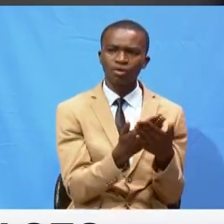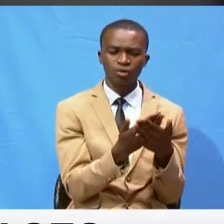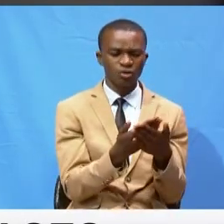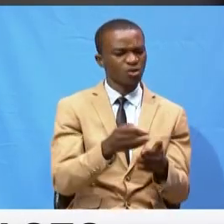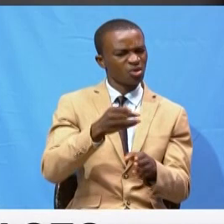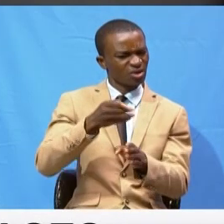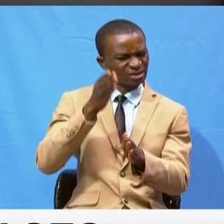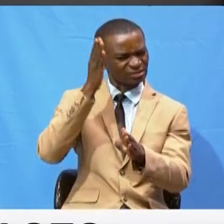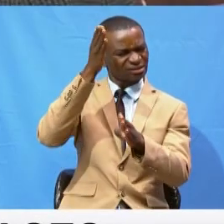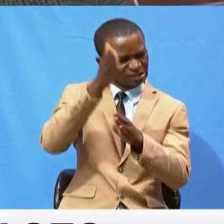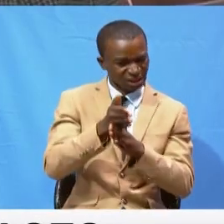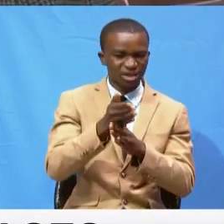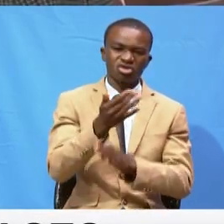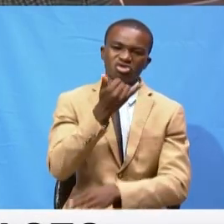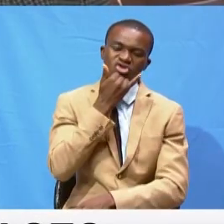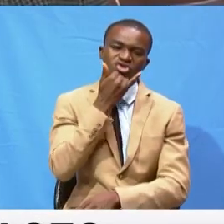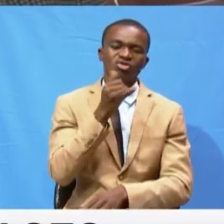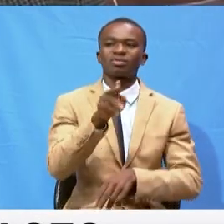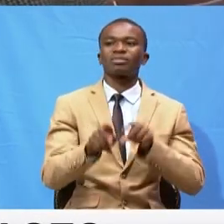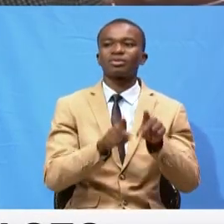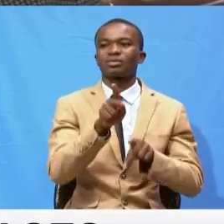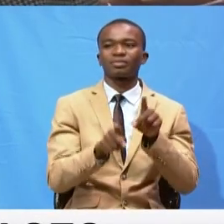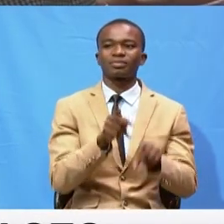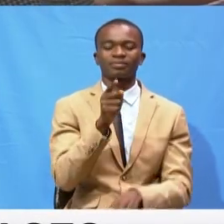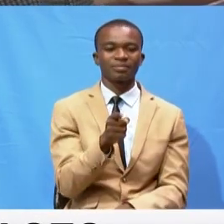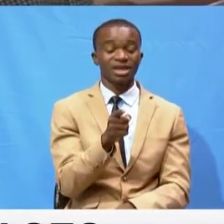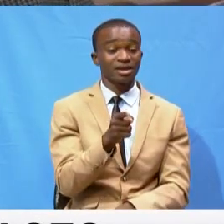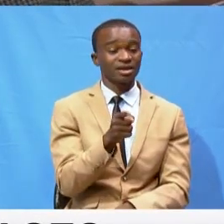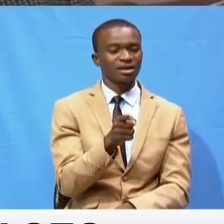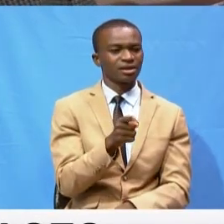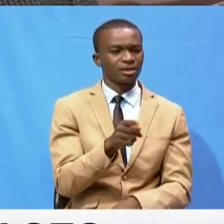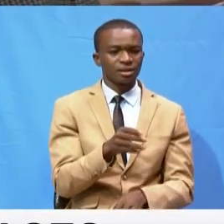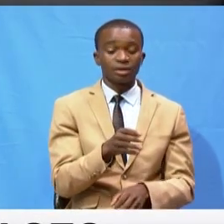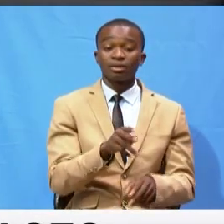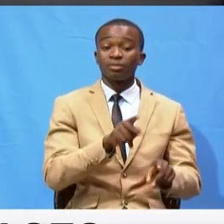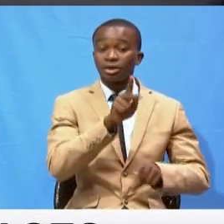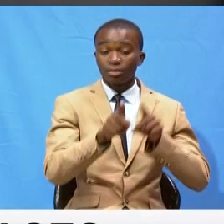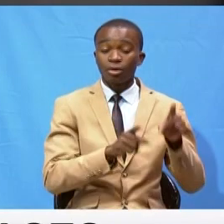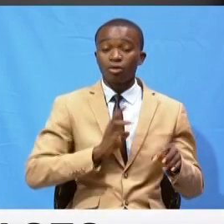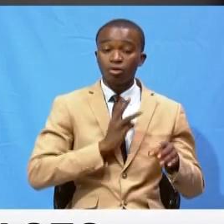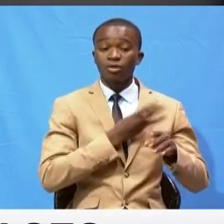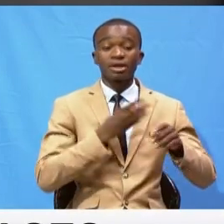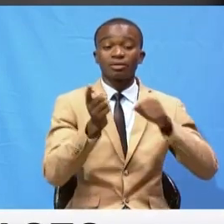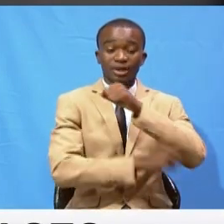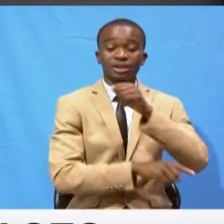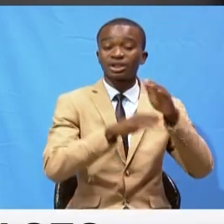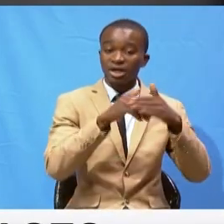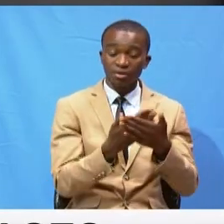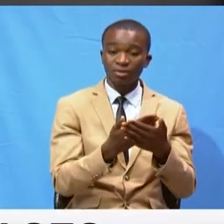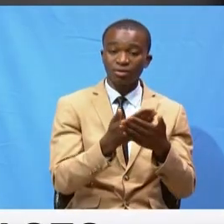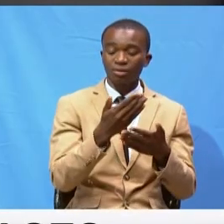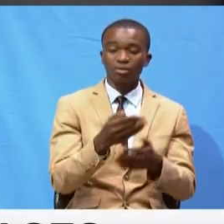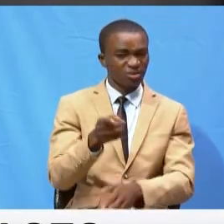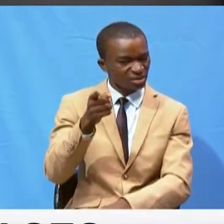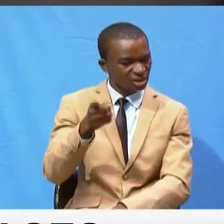And this is not a targeted fight. People are prosecuted and they get acquitted and they... because